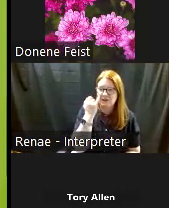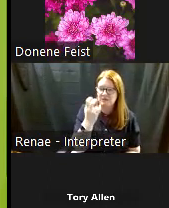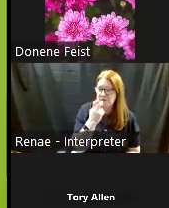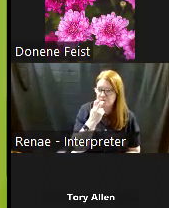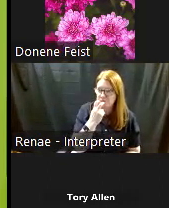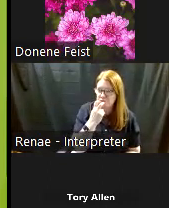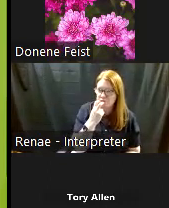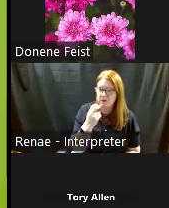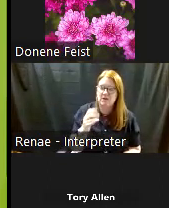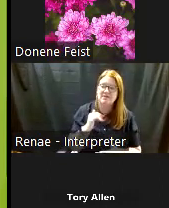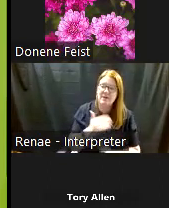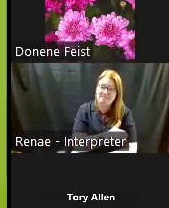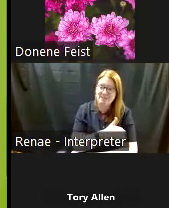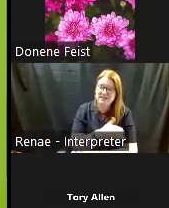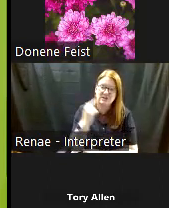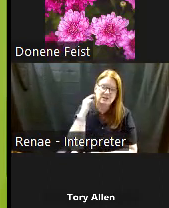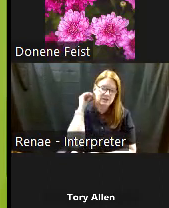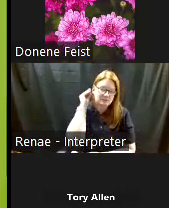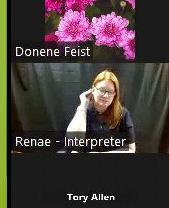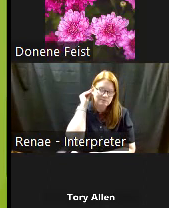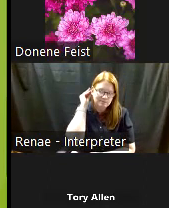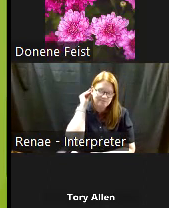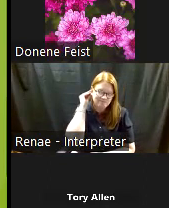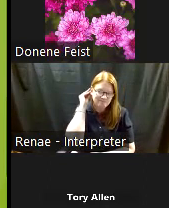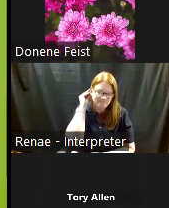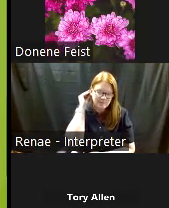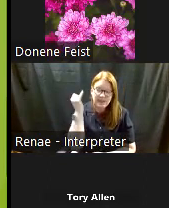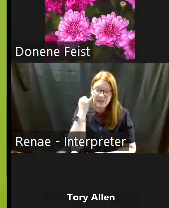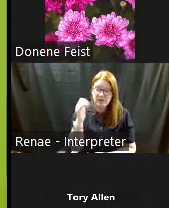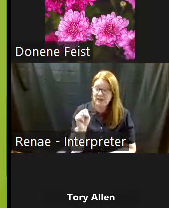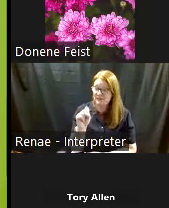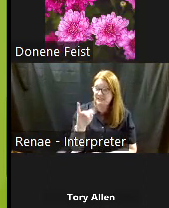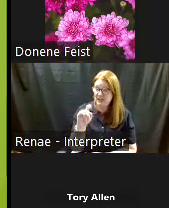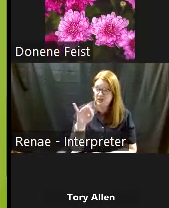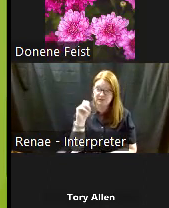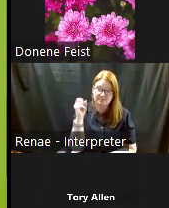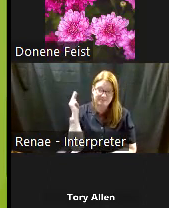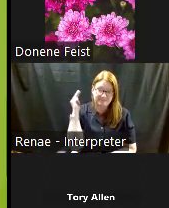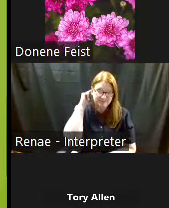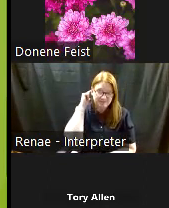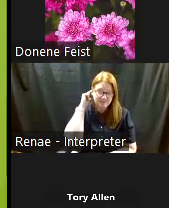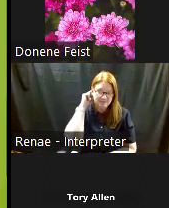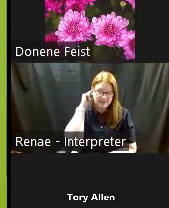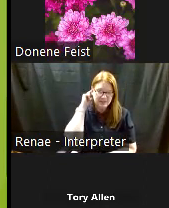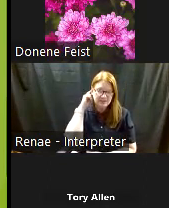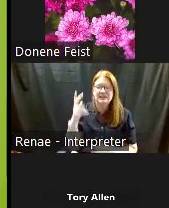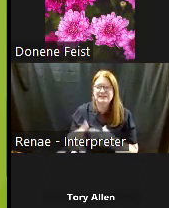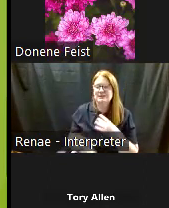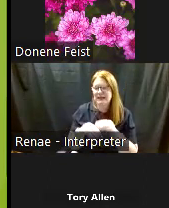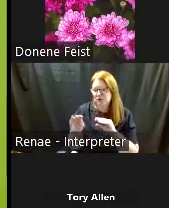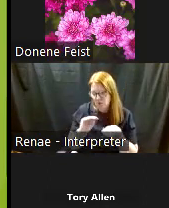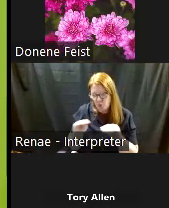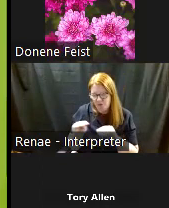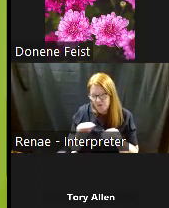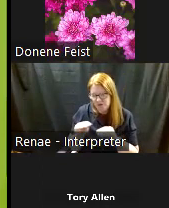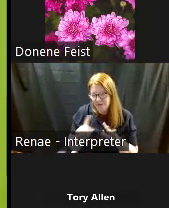that muscle is just constantly moving and activating. And so if we've got stickers on the muscle, we're just measuring all this extra movement from